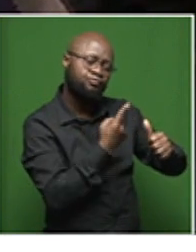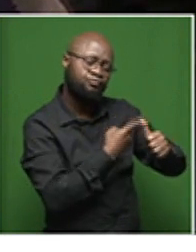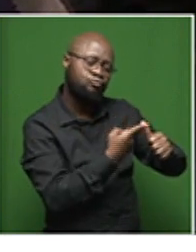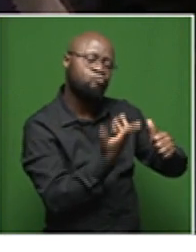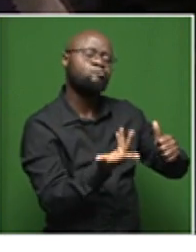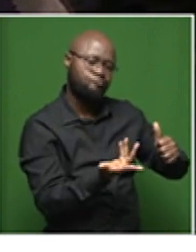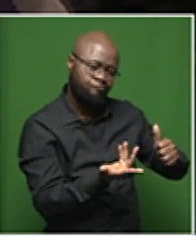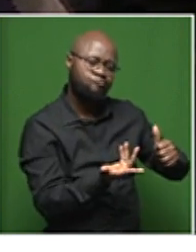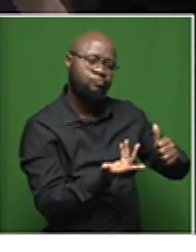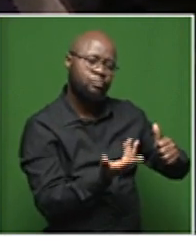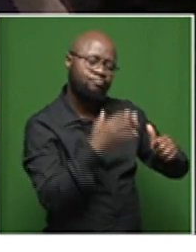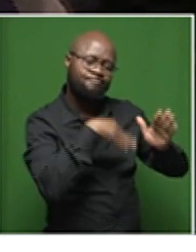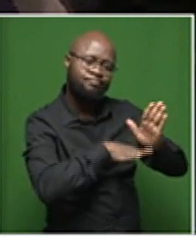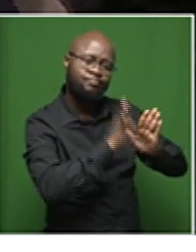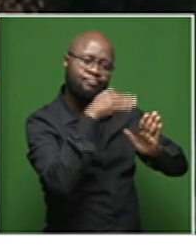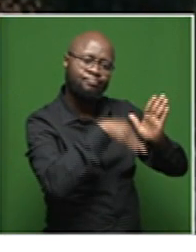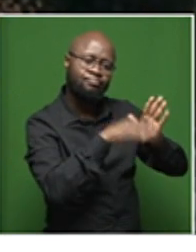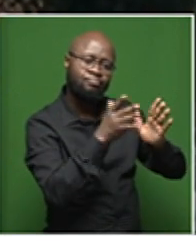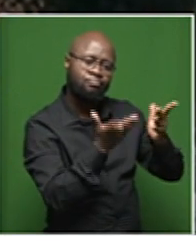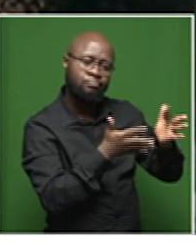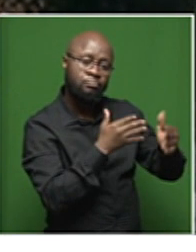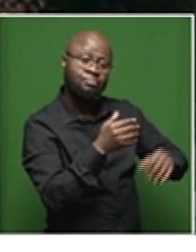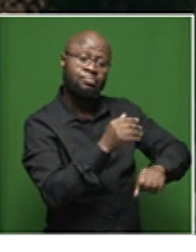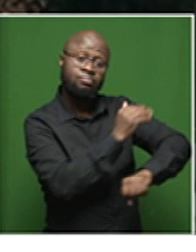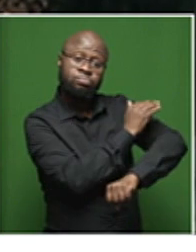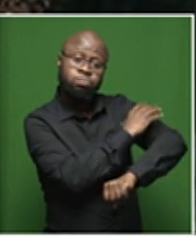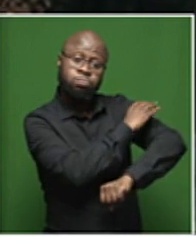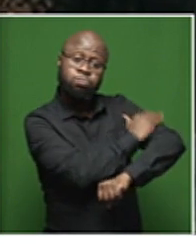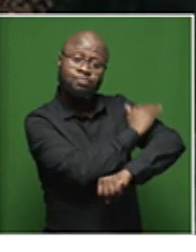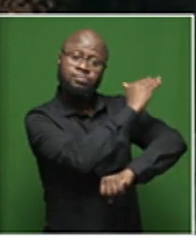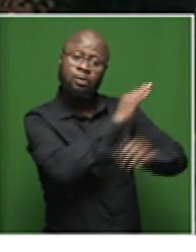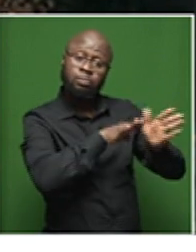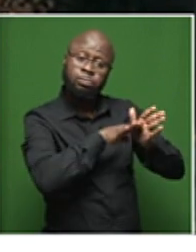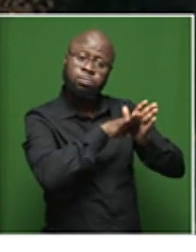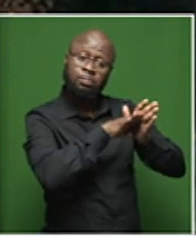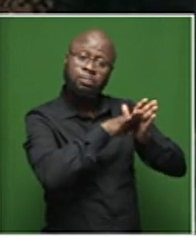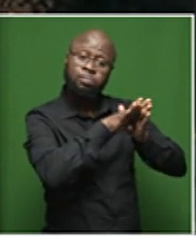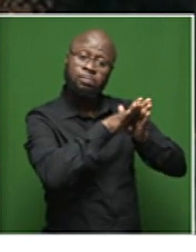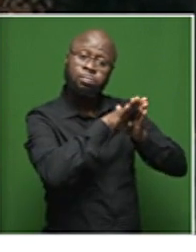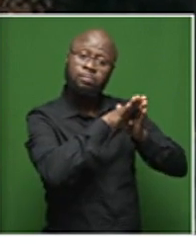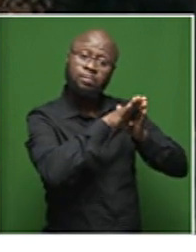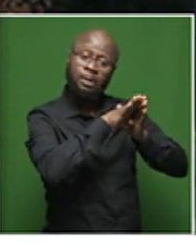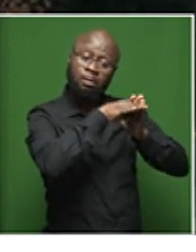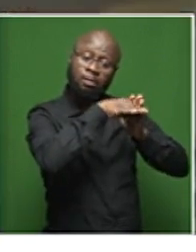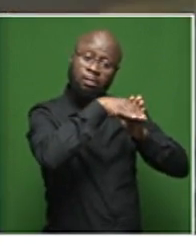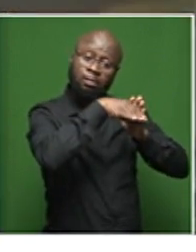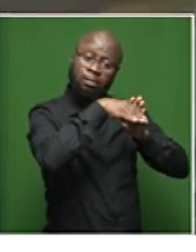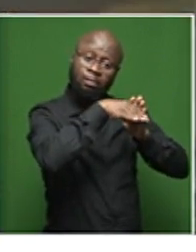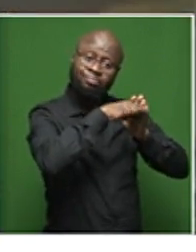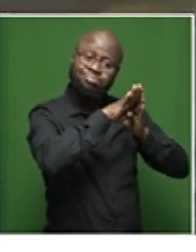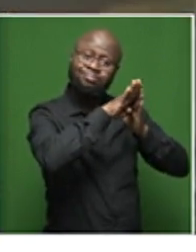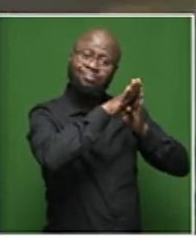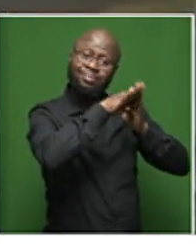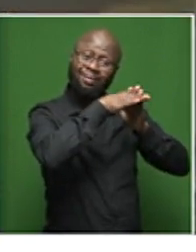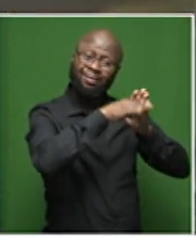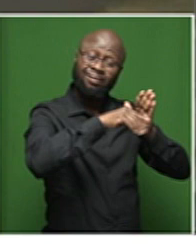the blood pressure. So the blood pressure will go up, up, up at the highest, it's called systolic, it goes low, low, low, at the lowest, it's called diastolic. So the